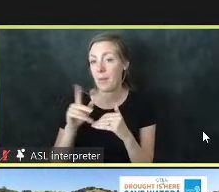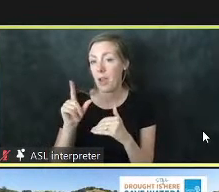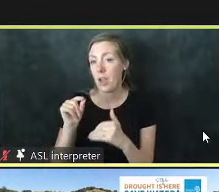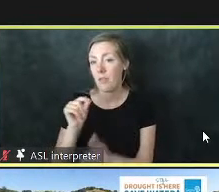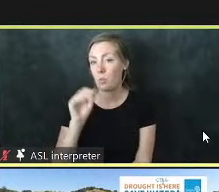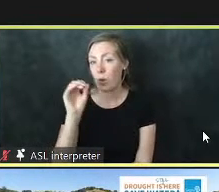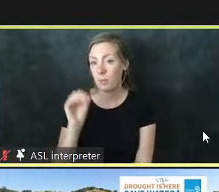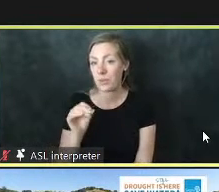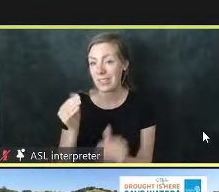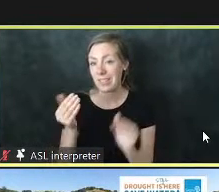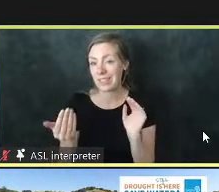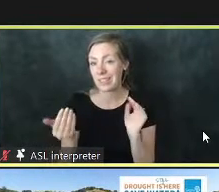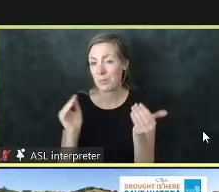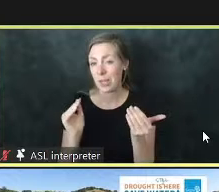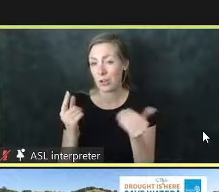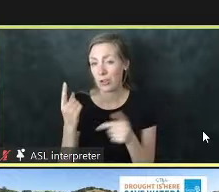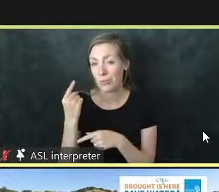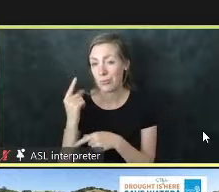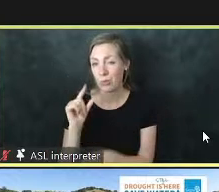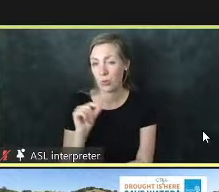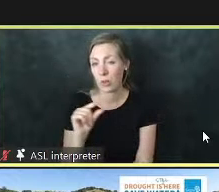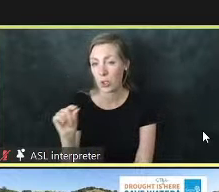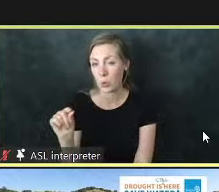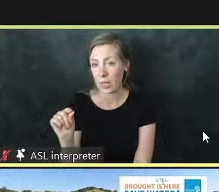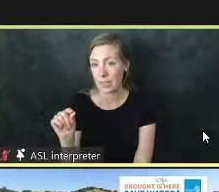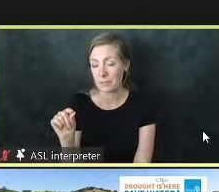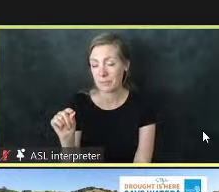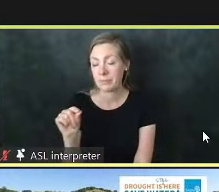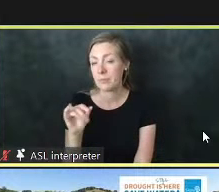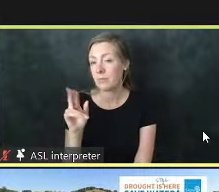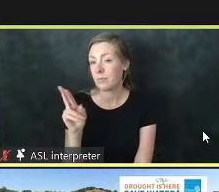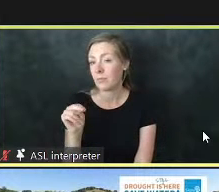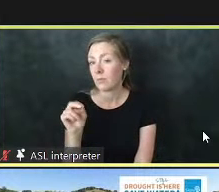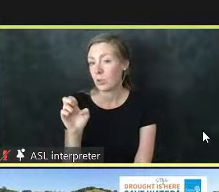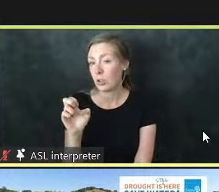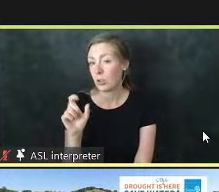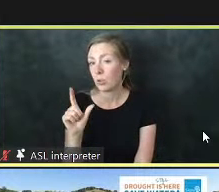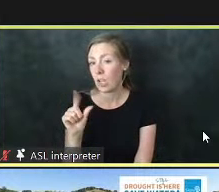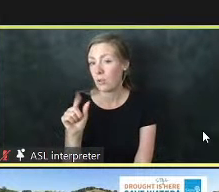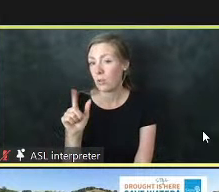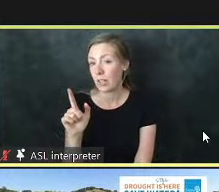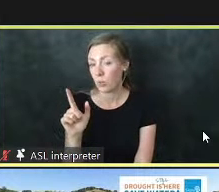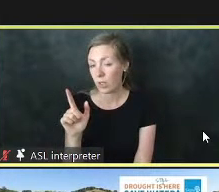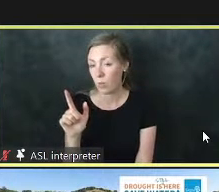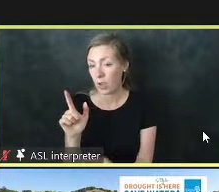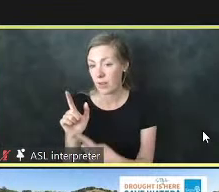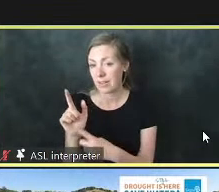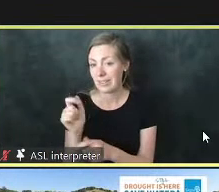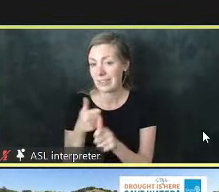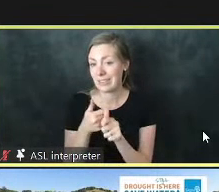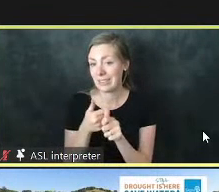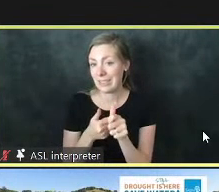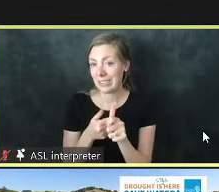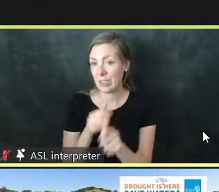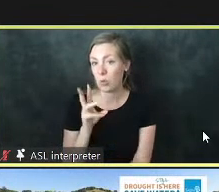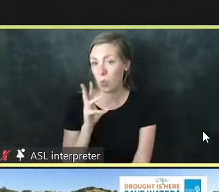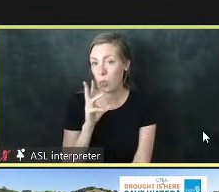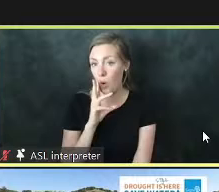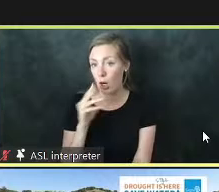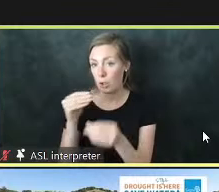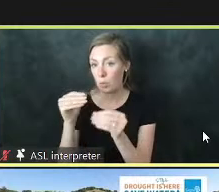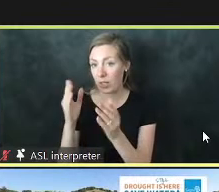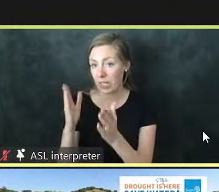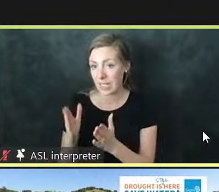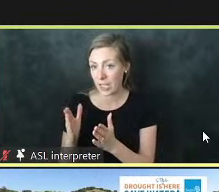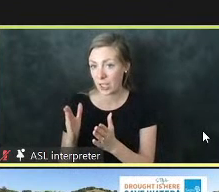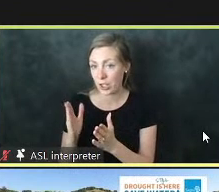agua por lo menos compared to 2020. 20% de conservado comparado In June con of 2021, each 2021. water Cada retailer uno de